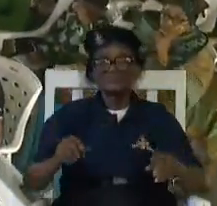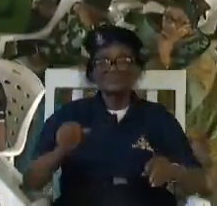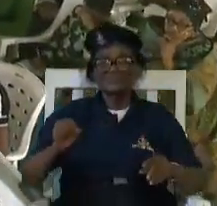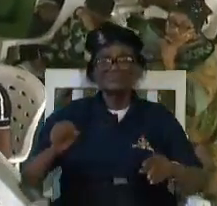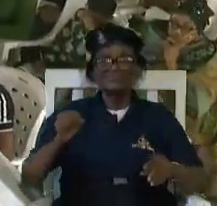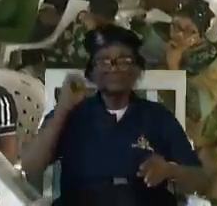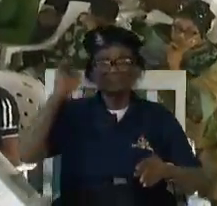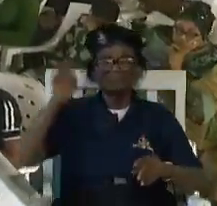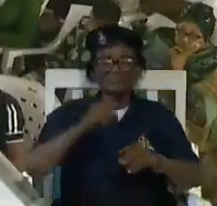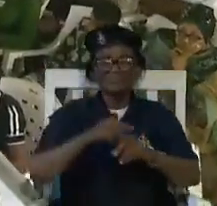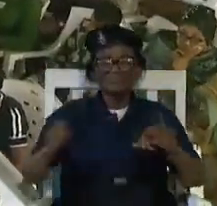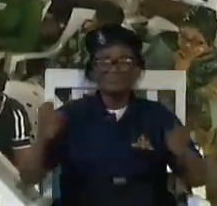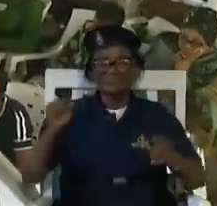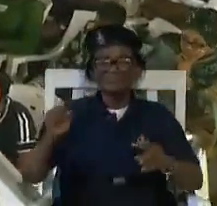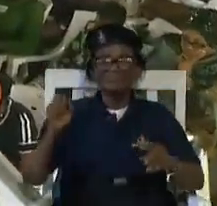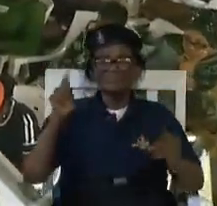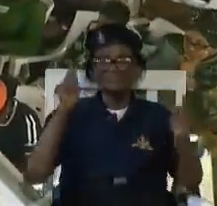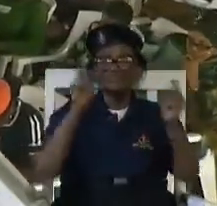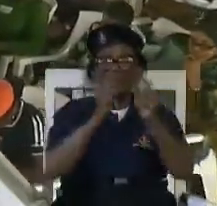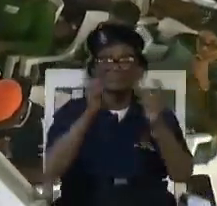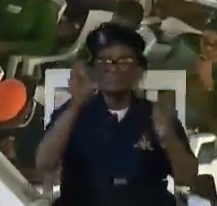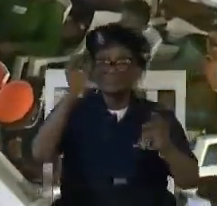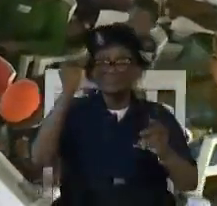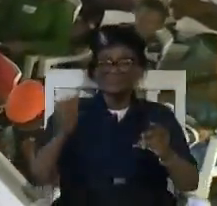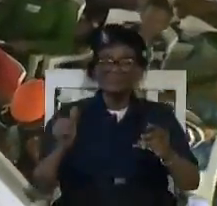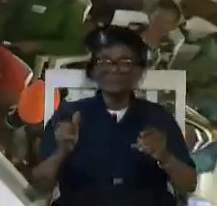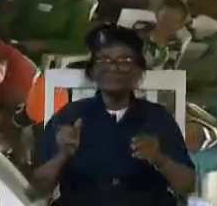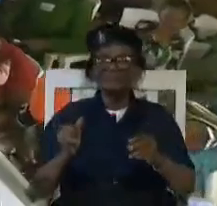he delivers perfectly.